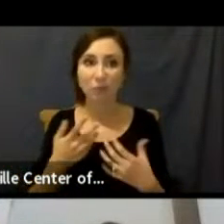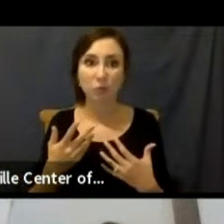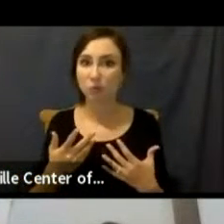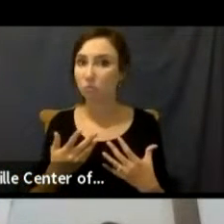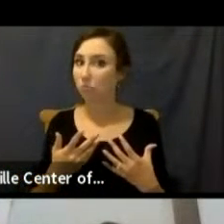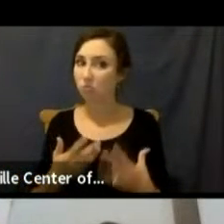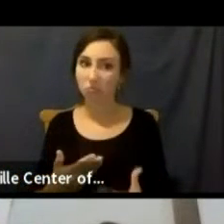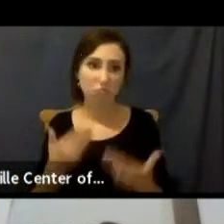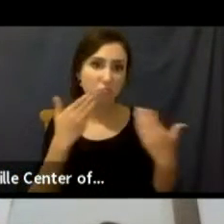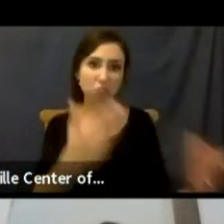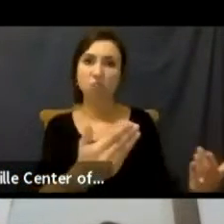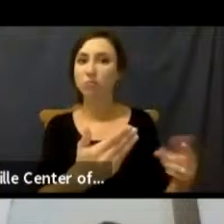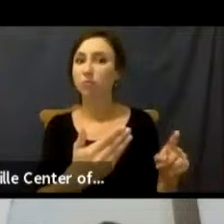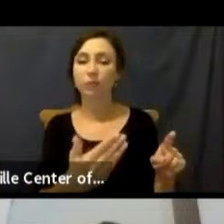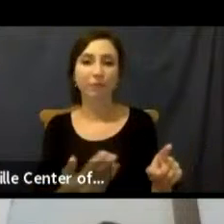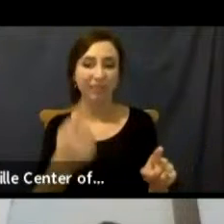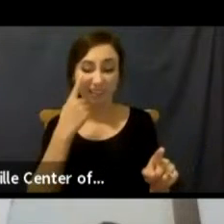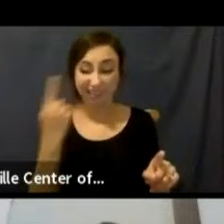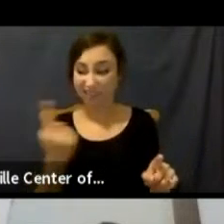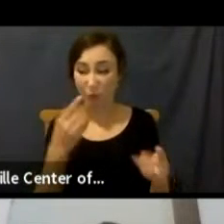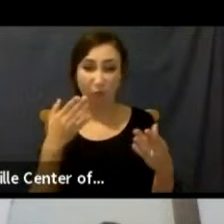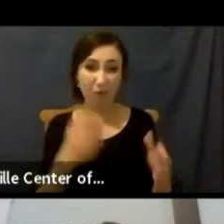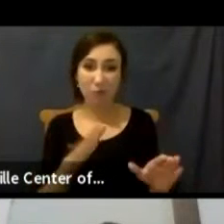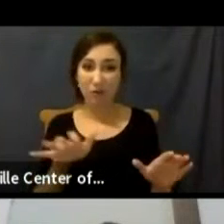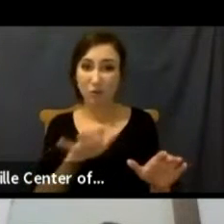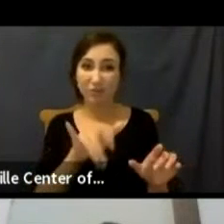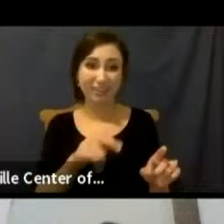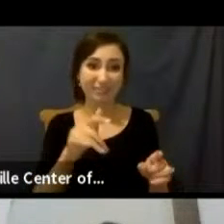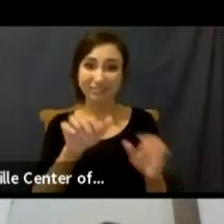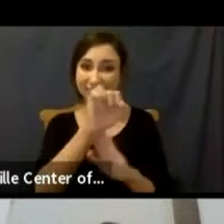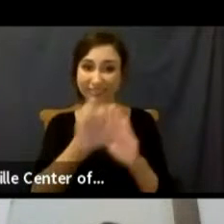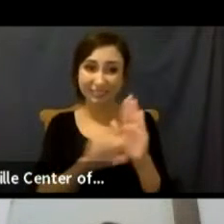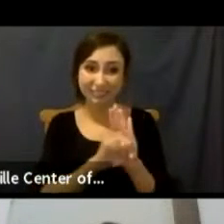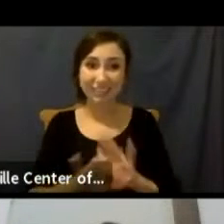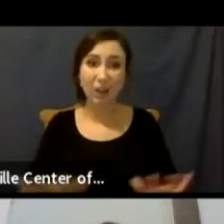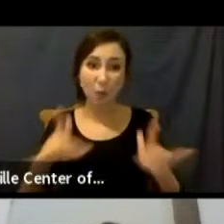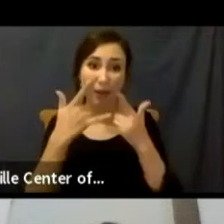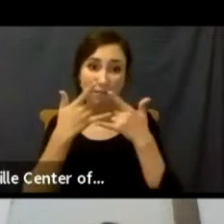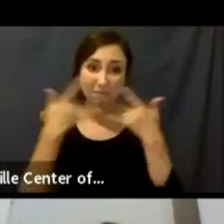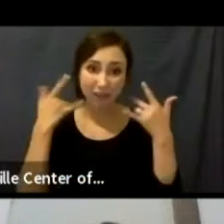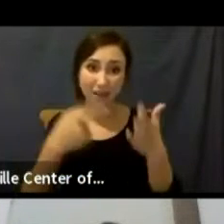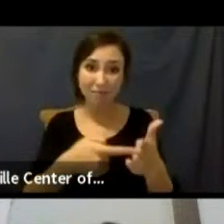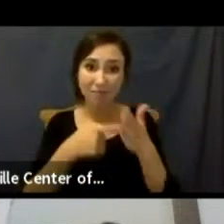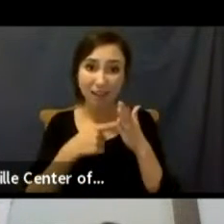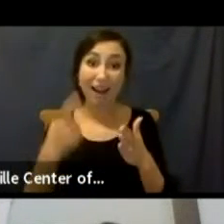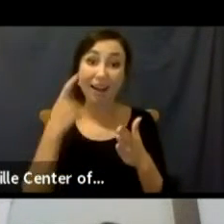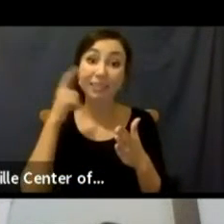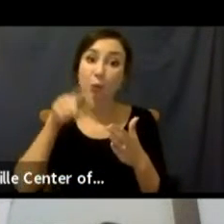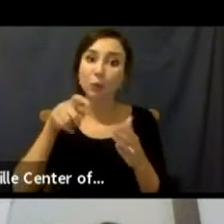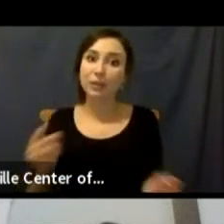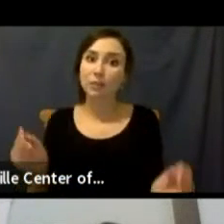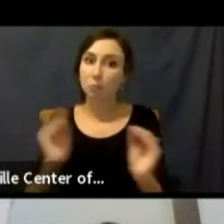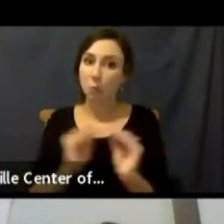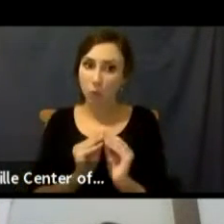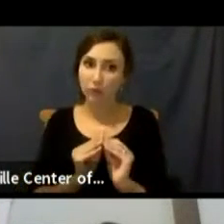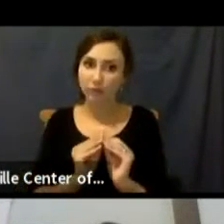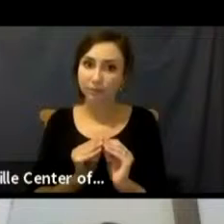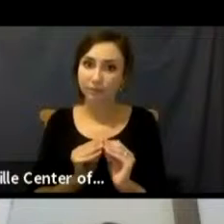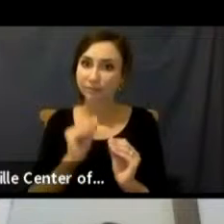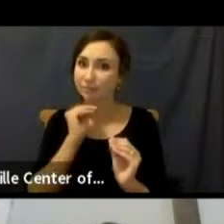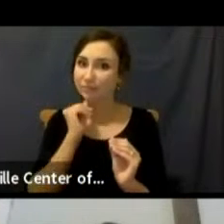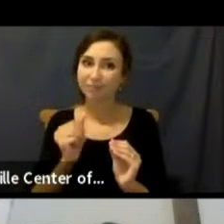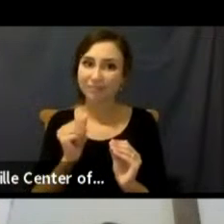think this is the only way to do it, is just a statewide mask mandate. I think any more than that, given where we are, is not going to make a big